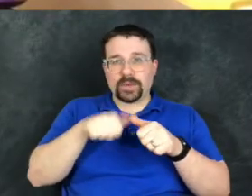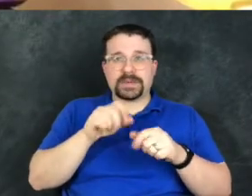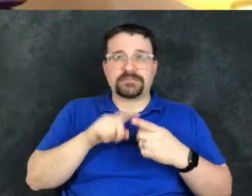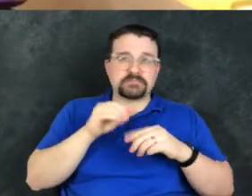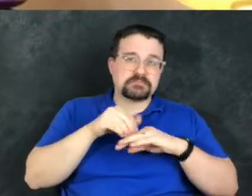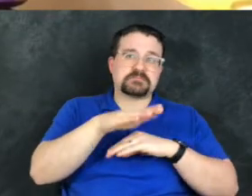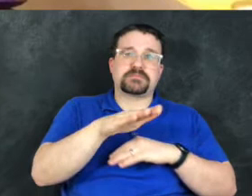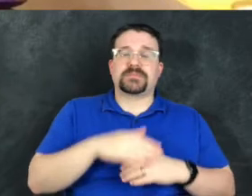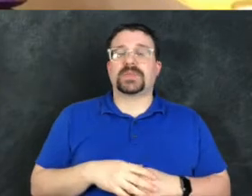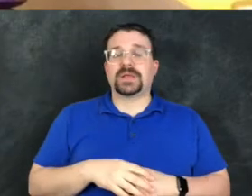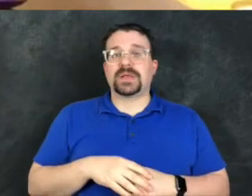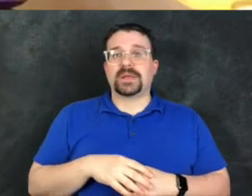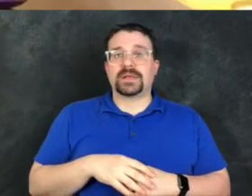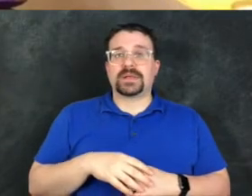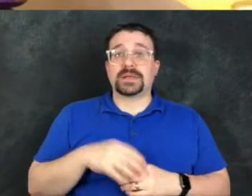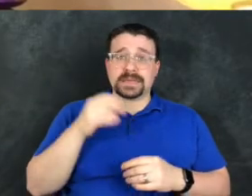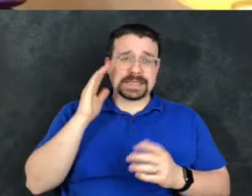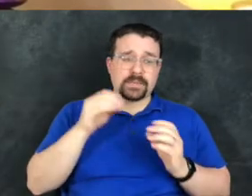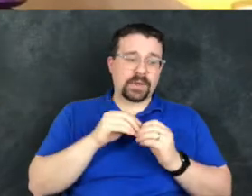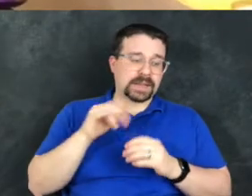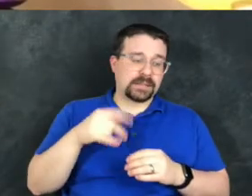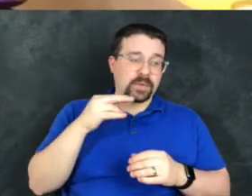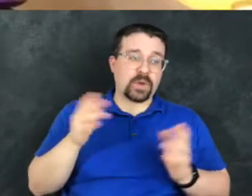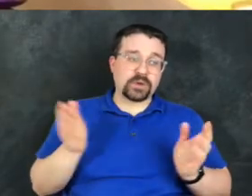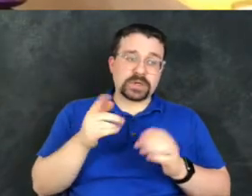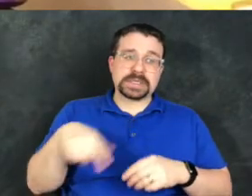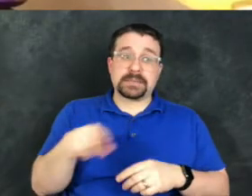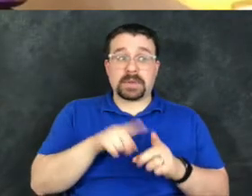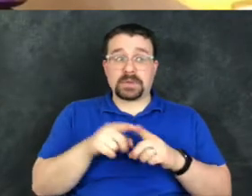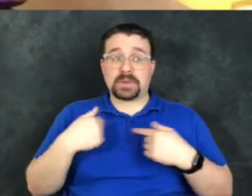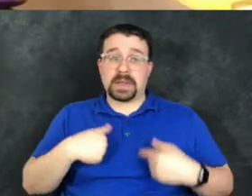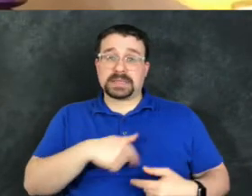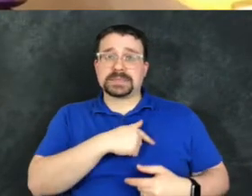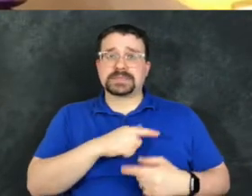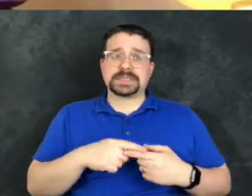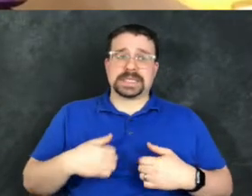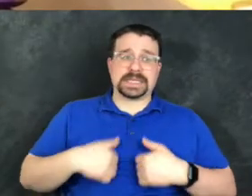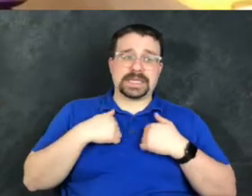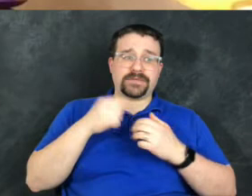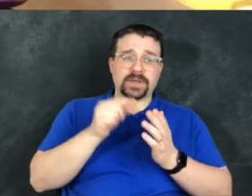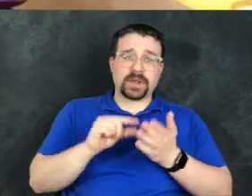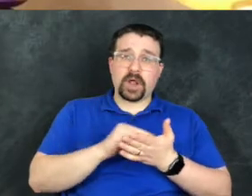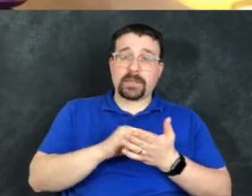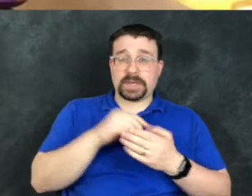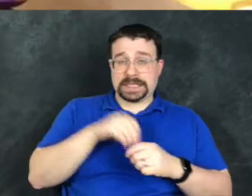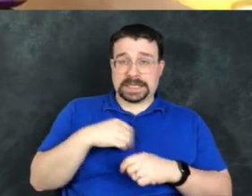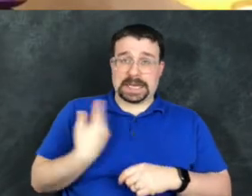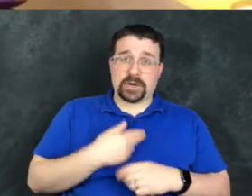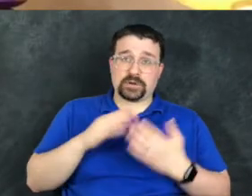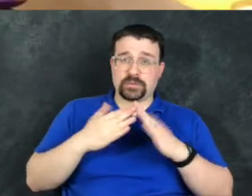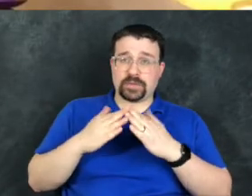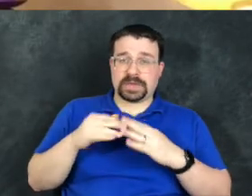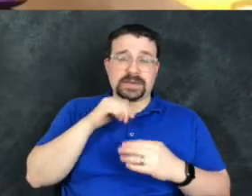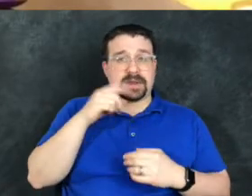that this letter was written to. It seems more likely that Paul was encouraging them and us to live the